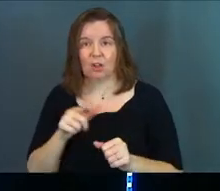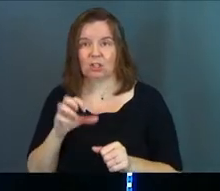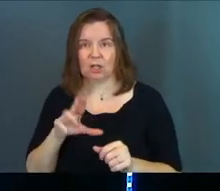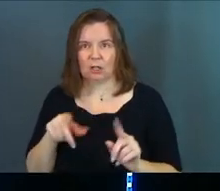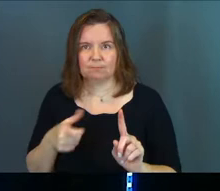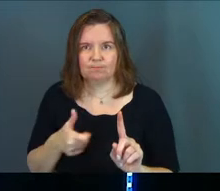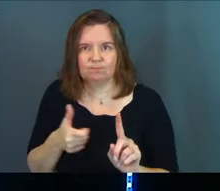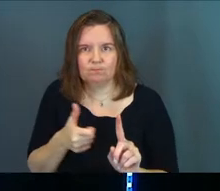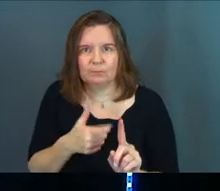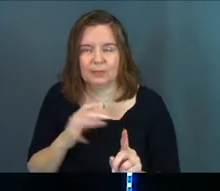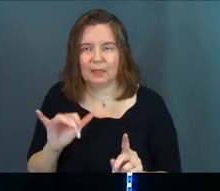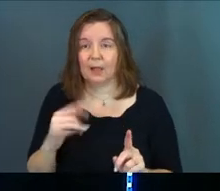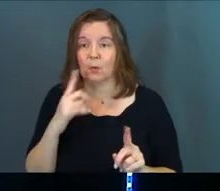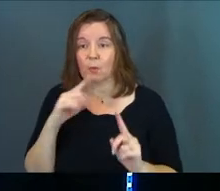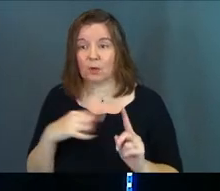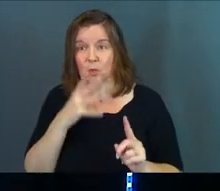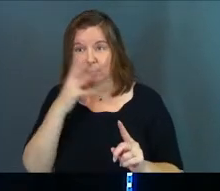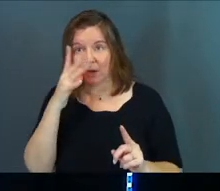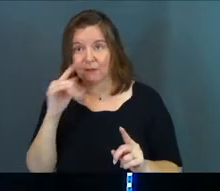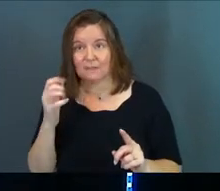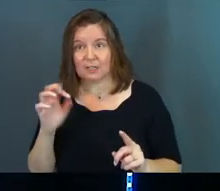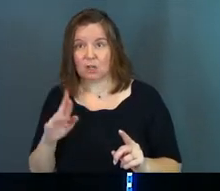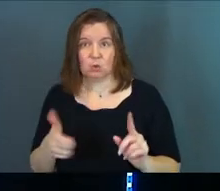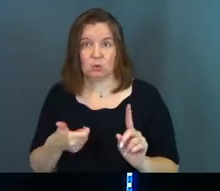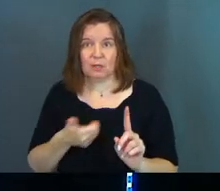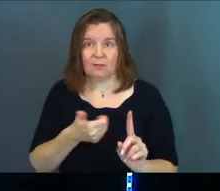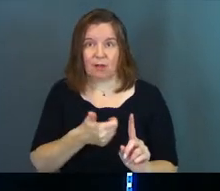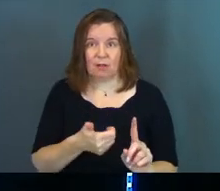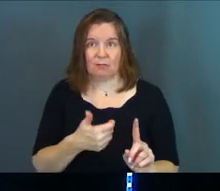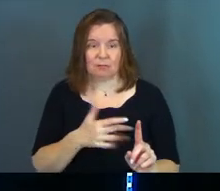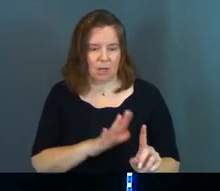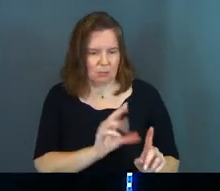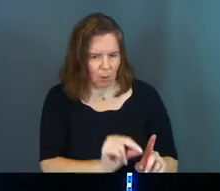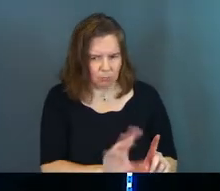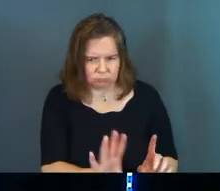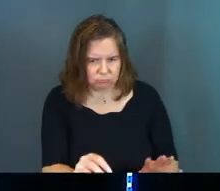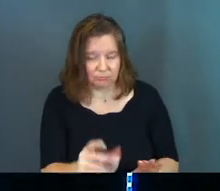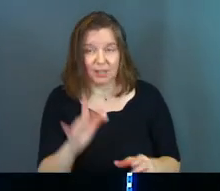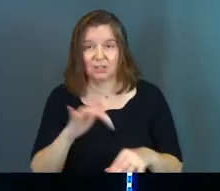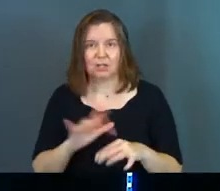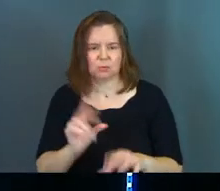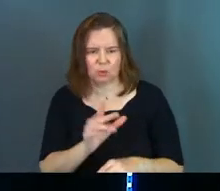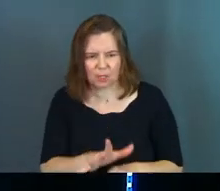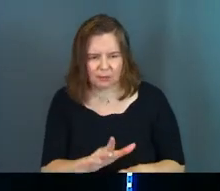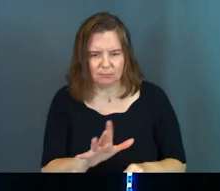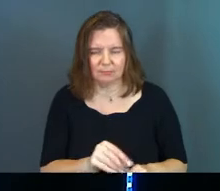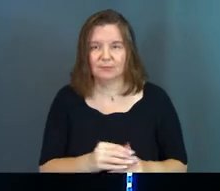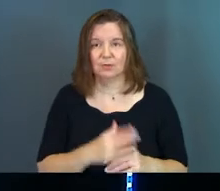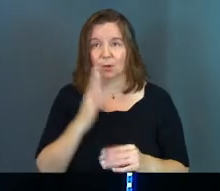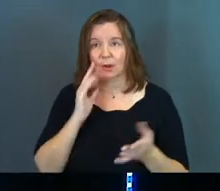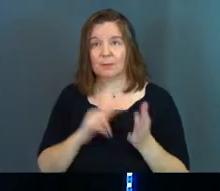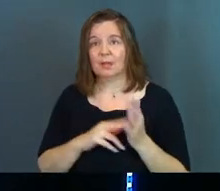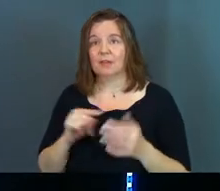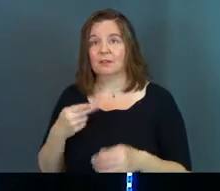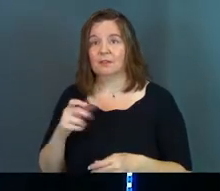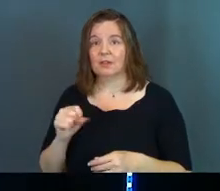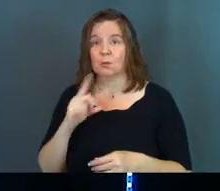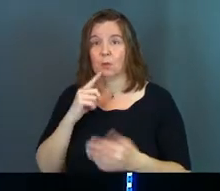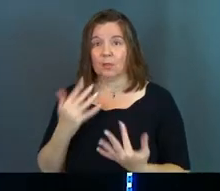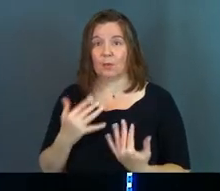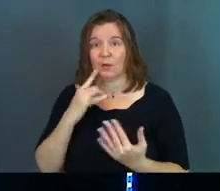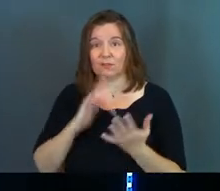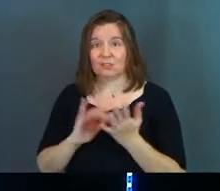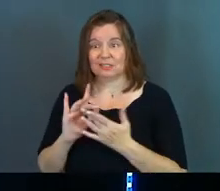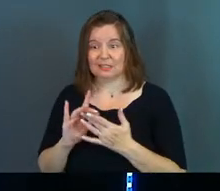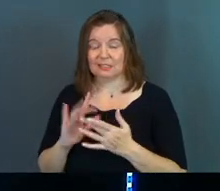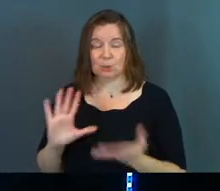toddler. You know what I'm saying? It's like when you're a parent of a toddler, you just follow. You know what I mean? They're going to touch them. Don't touch it. Ah. You know what I mean? The Pharisees, when they waited